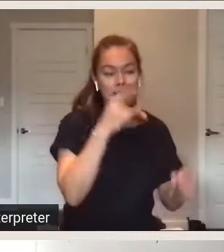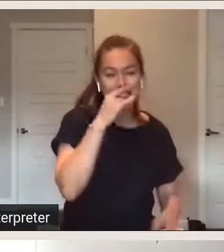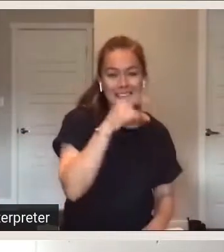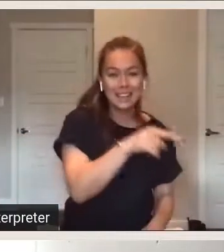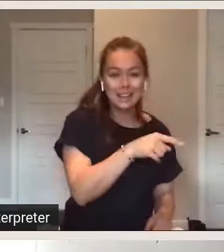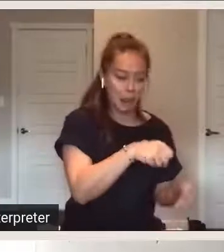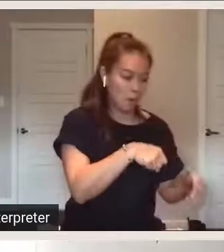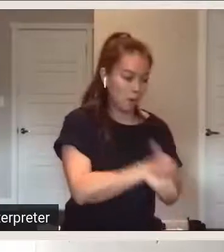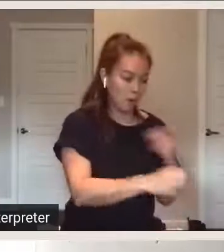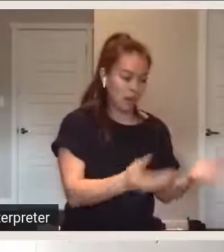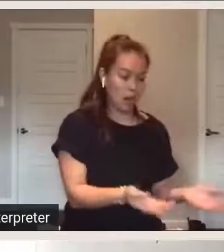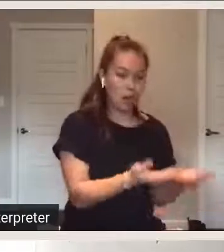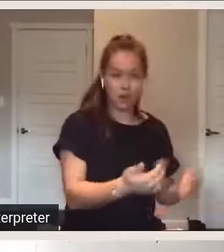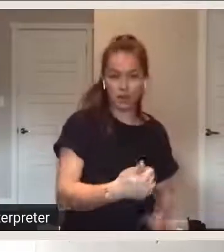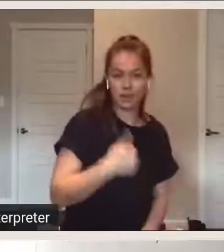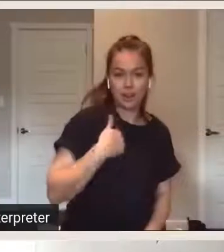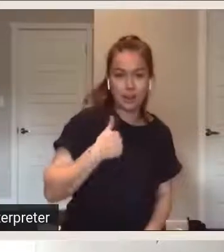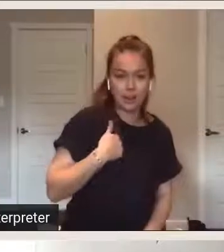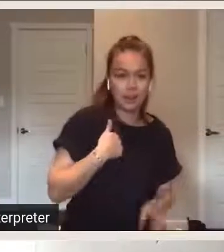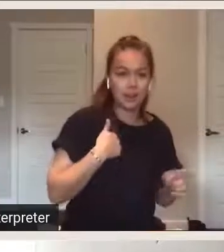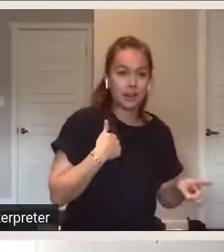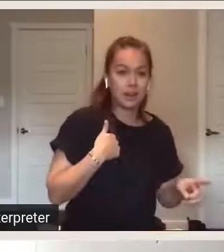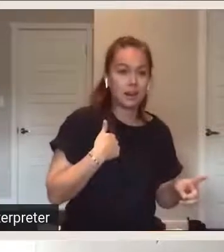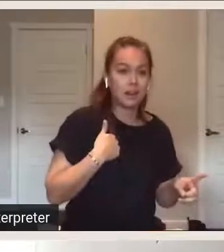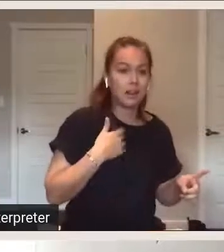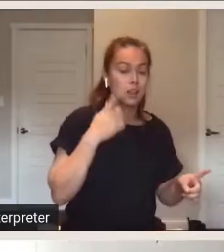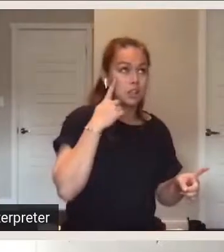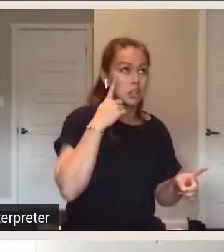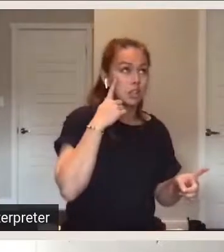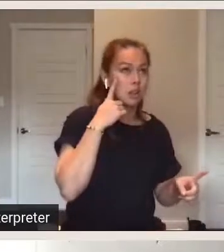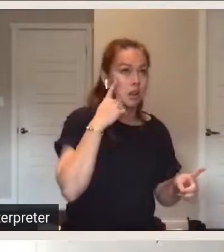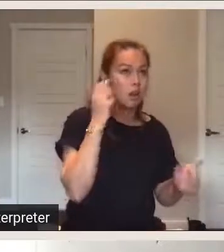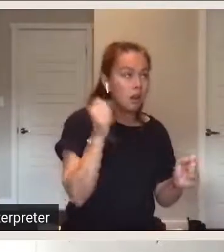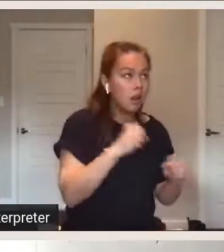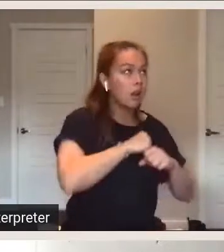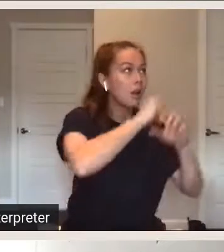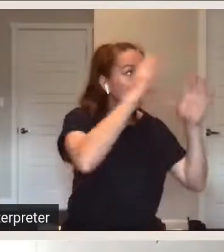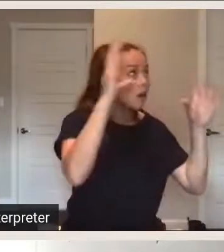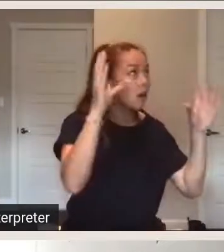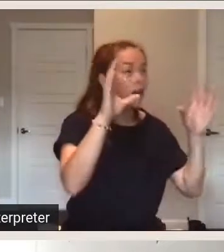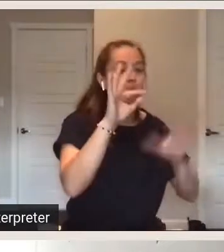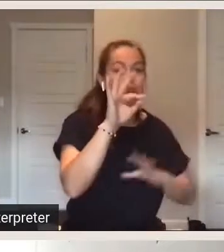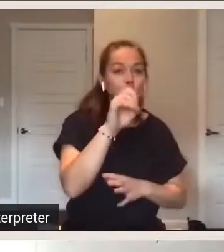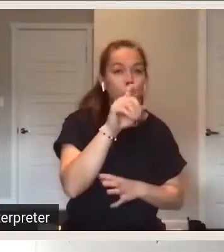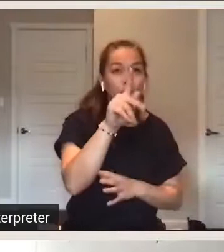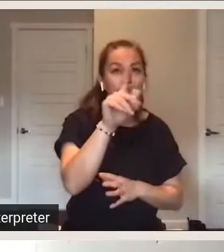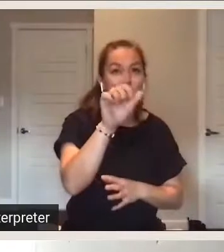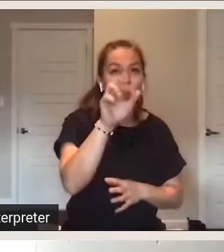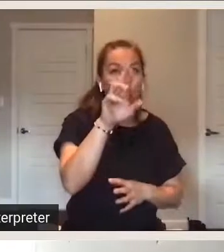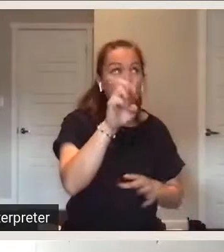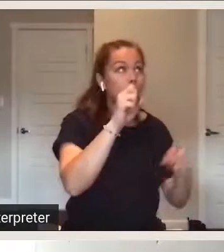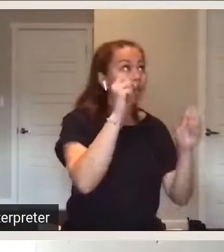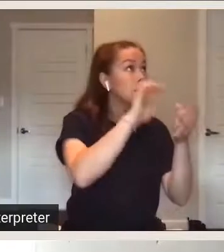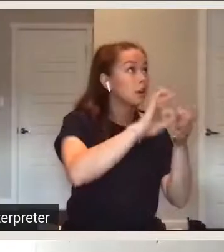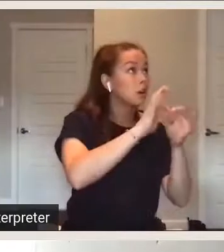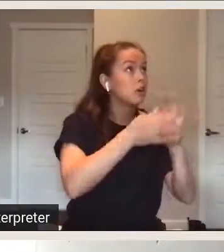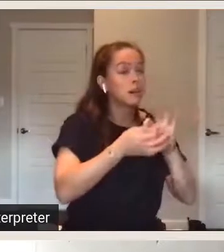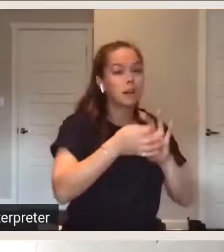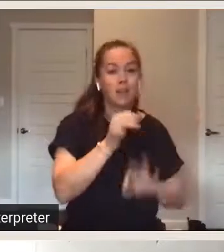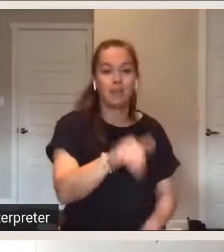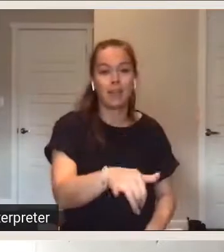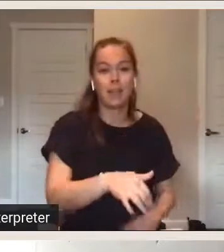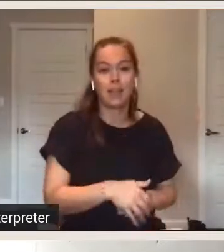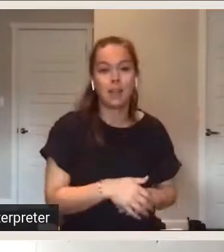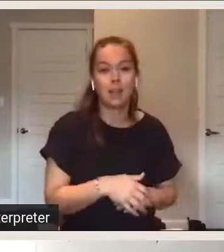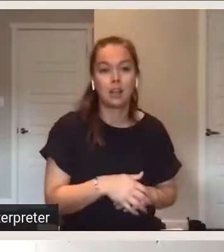in Canada. It's her interpretation of this thing that her grandmother just casually dropped into